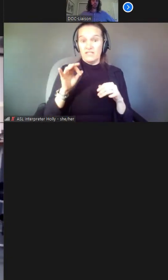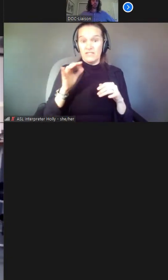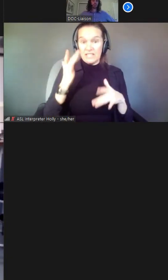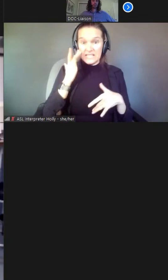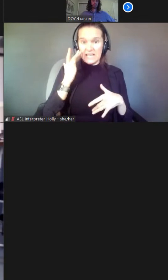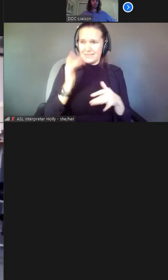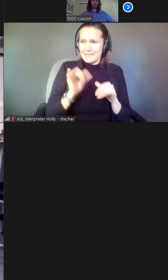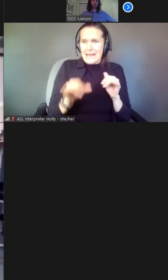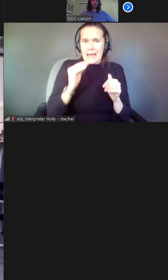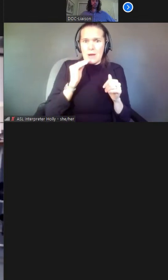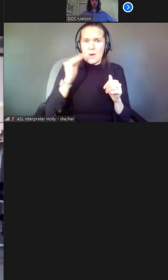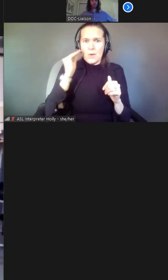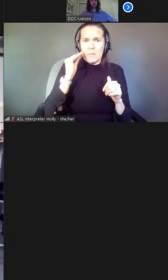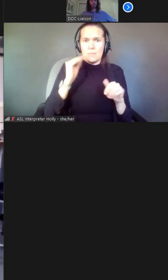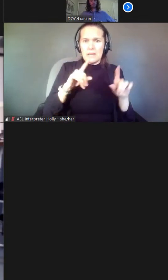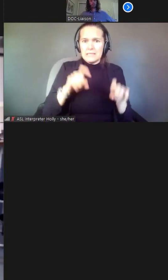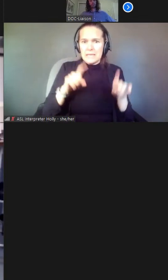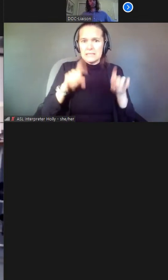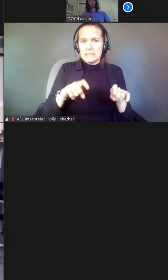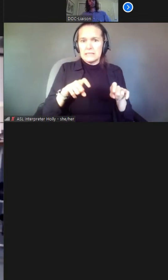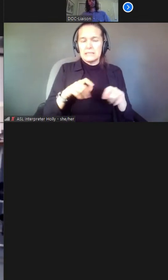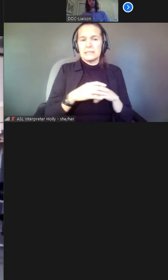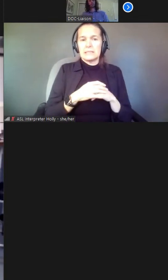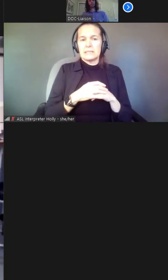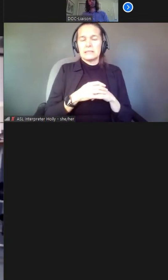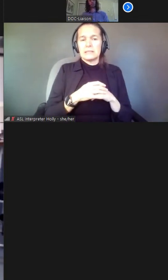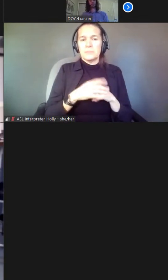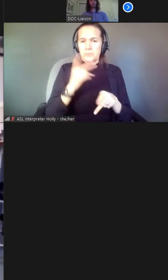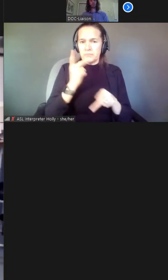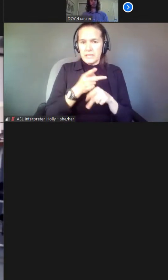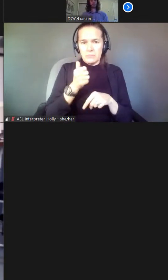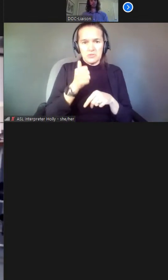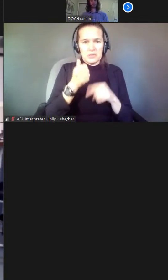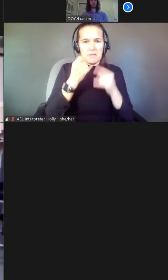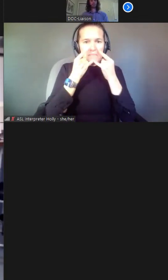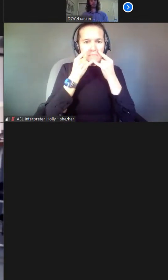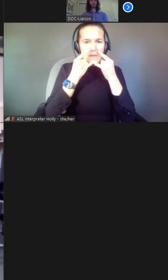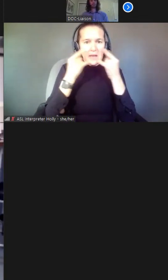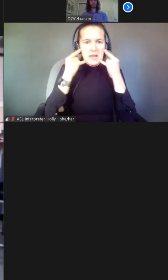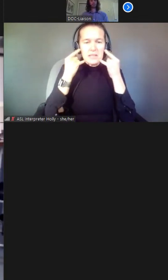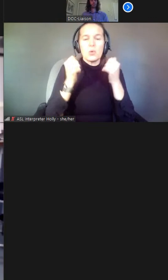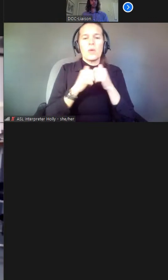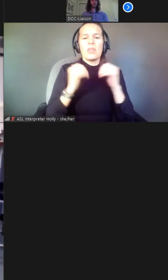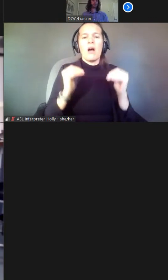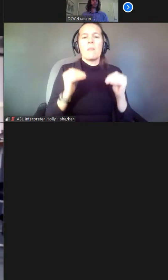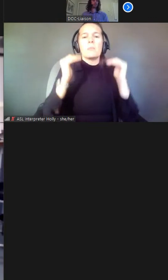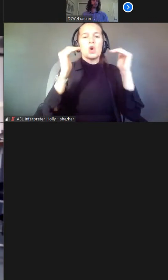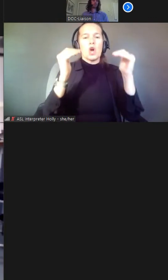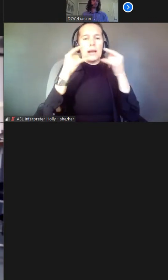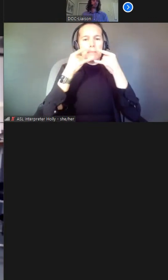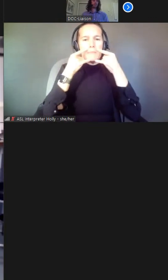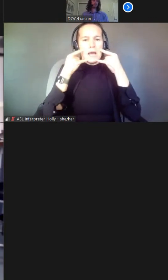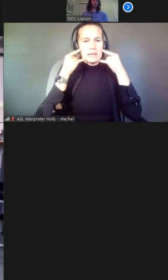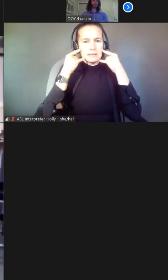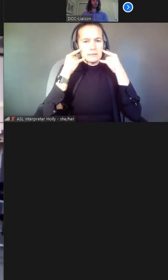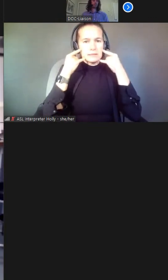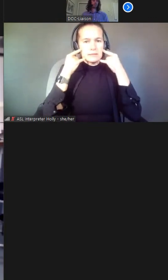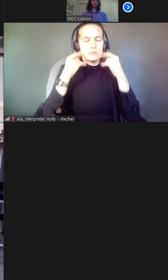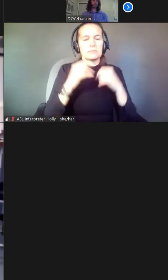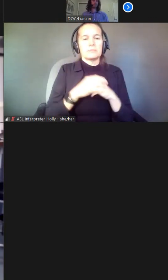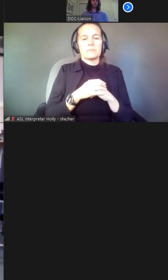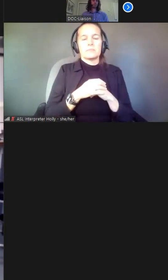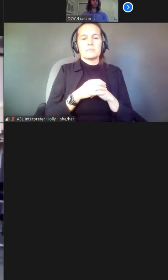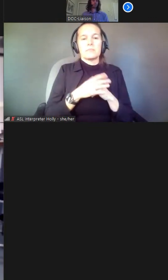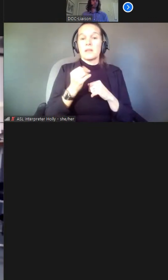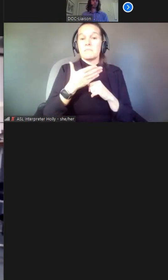get tested, and keep yourself masked with the upgraded masks now. And the